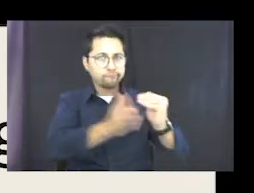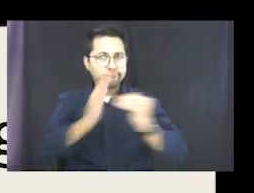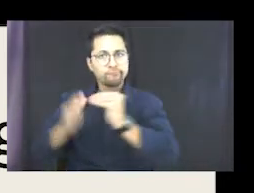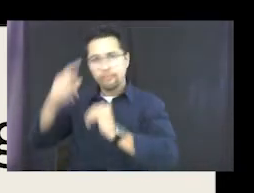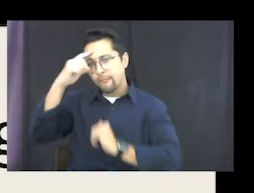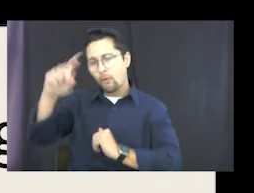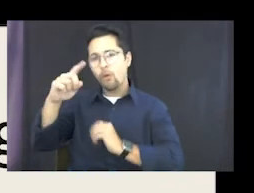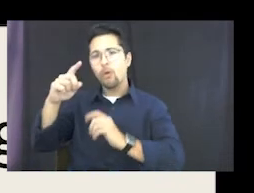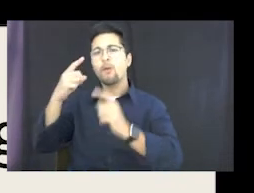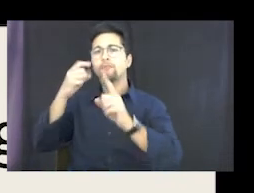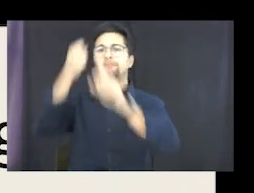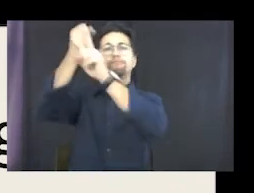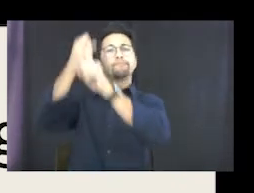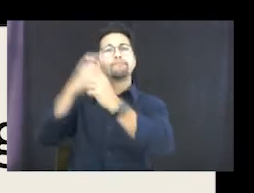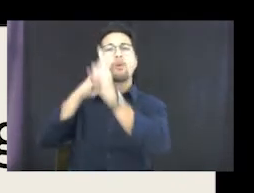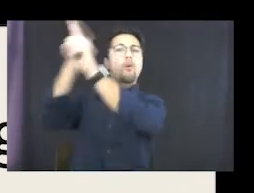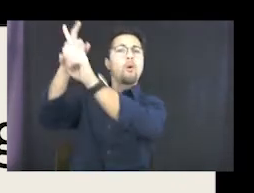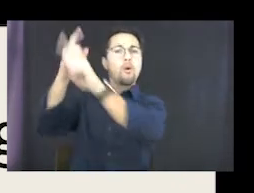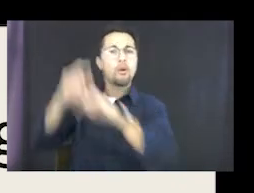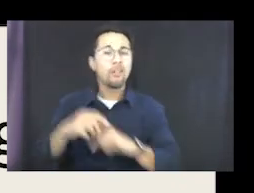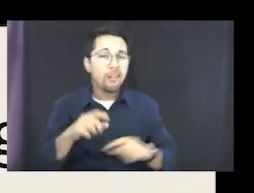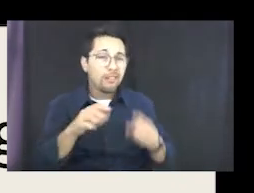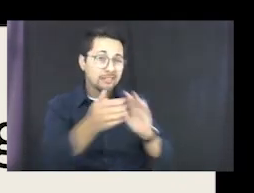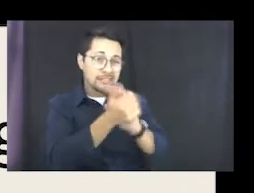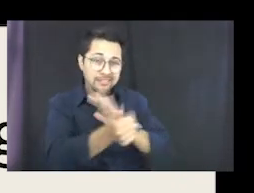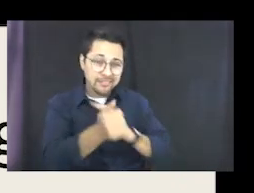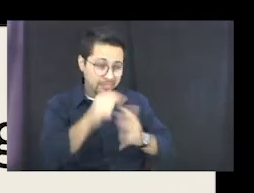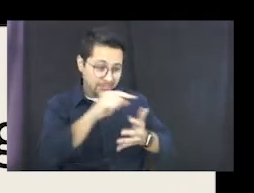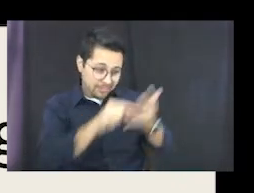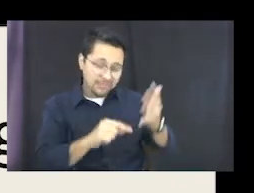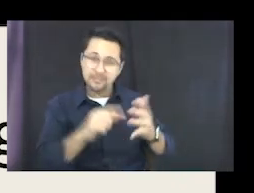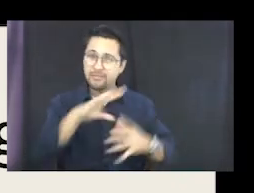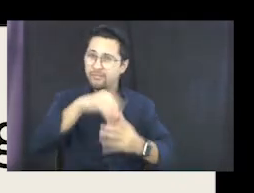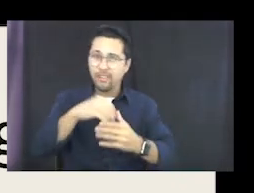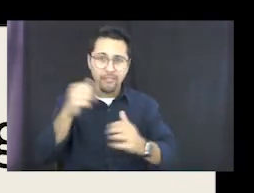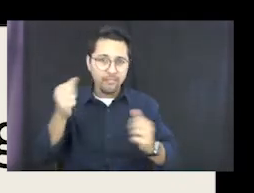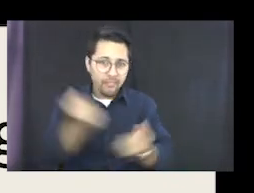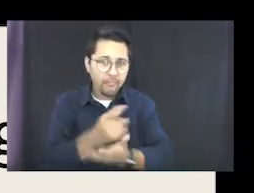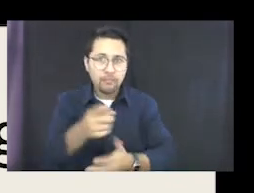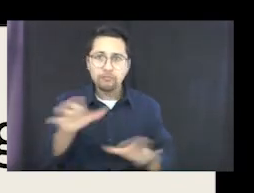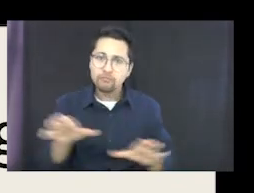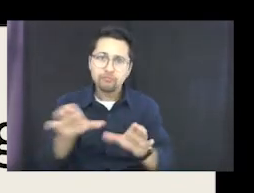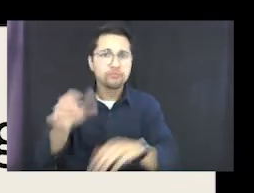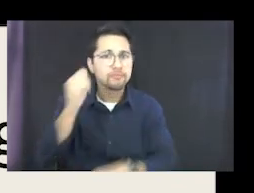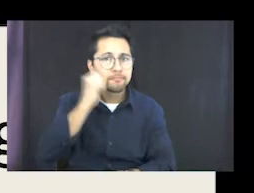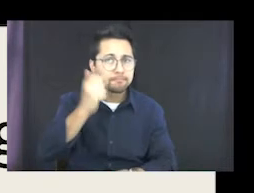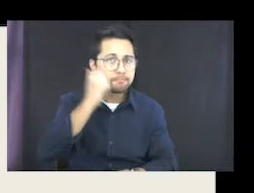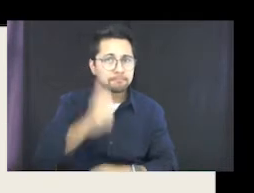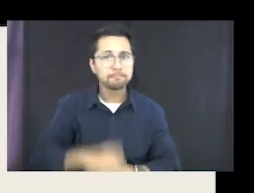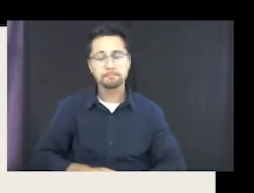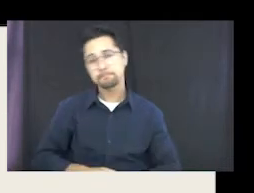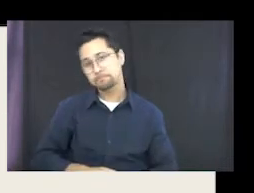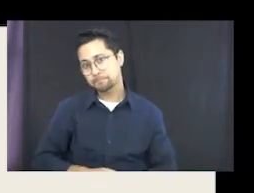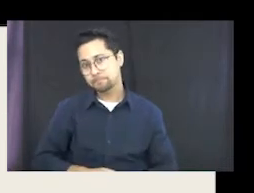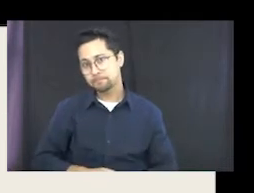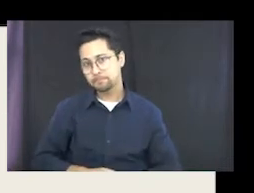goal. And executive functioning skills involve everything you do every day to manage your own behavior.